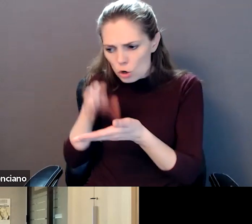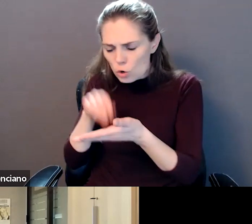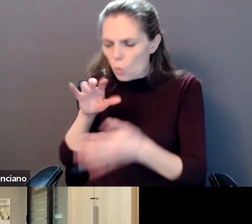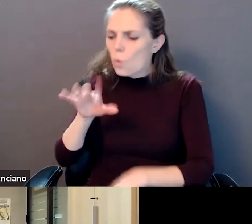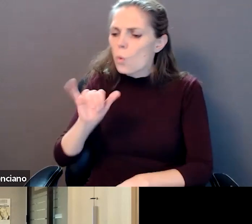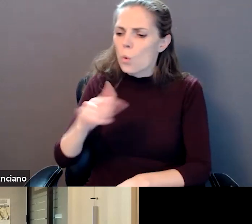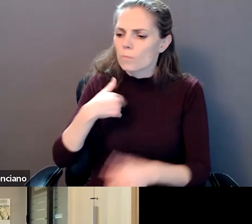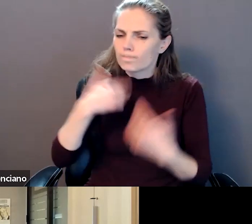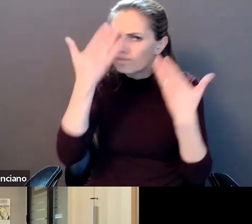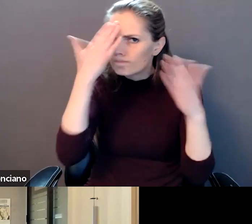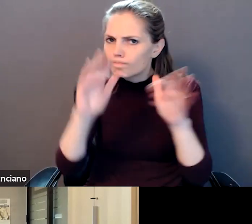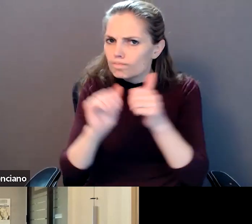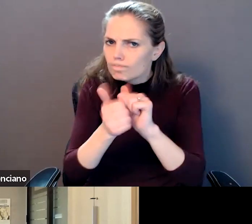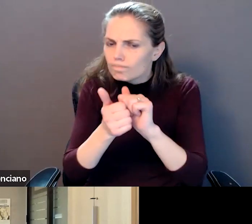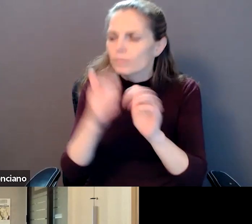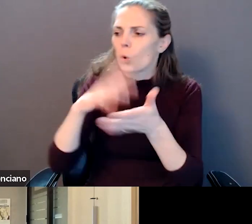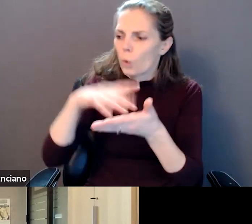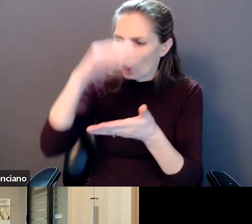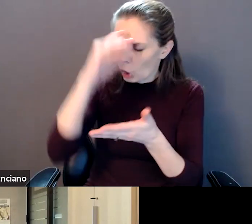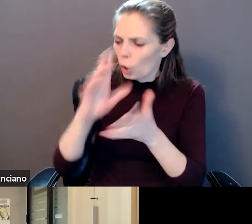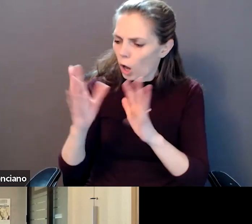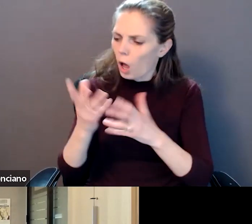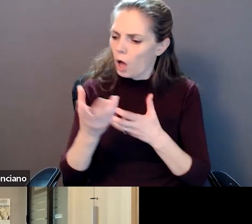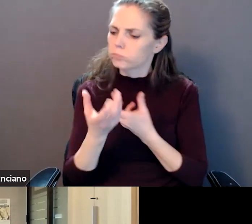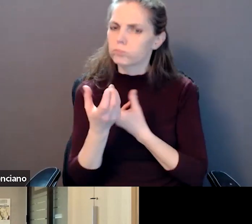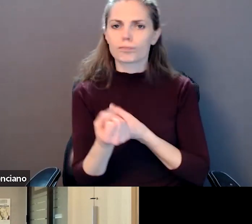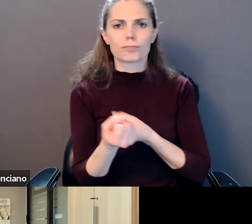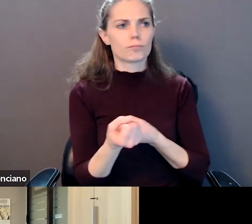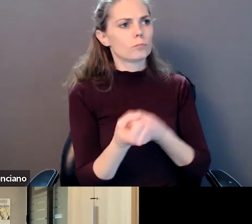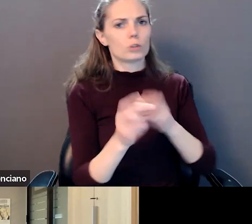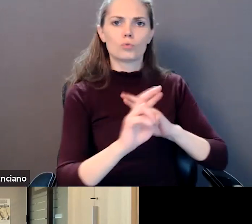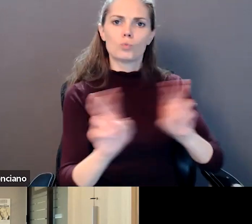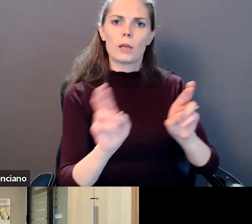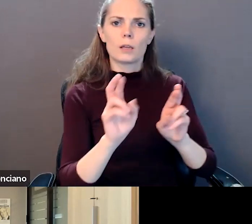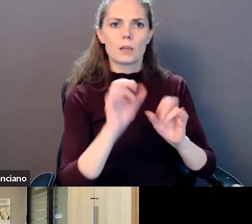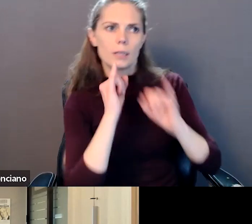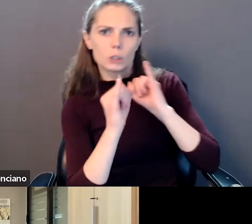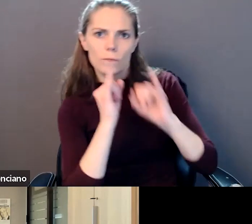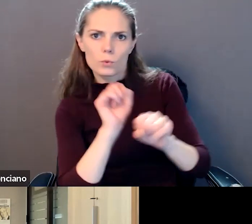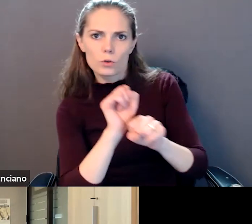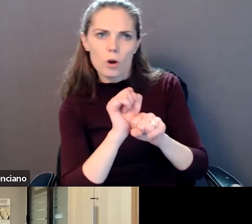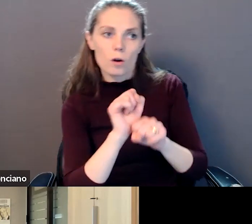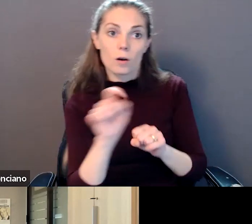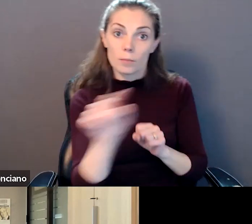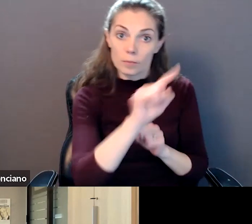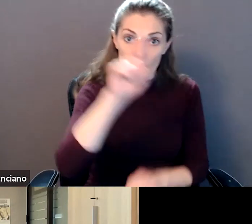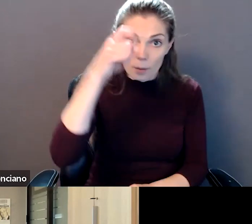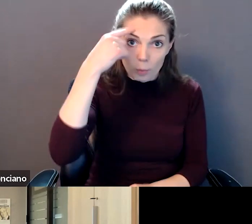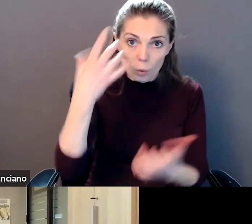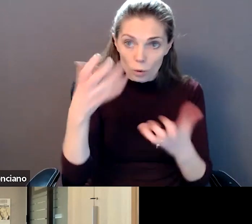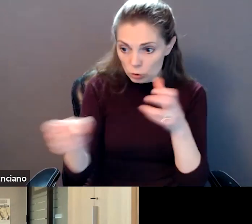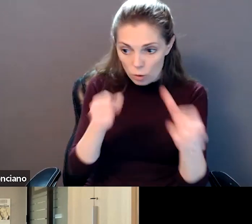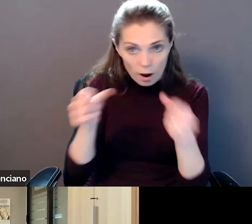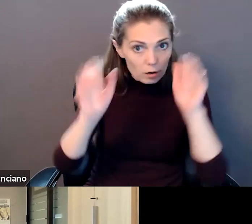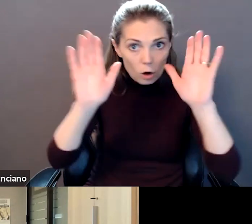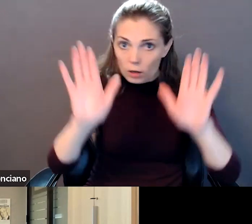as well to gain the confidence to go to job interviews, to be hired by employers who are also wanting awesome employees.